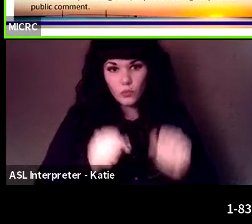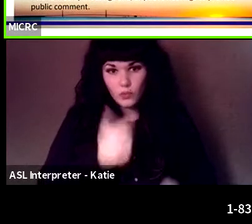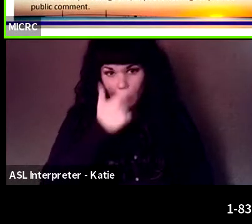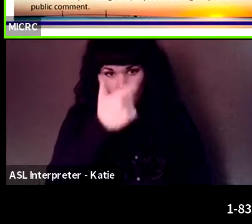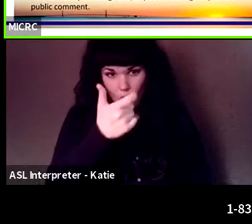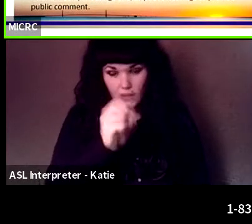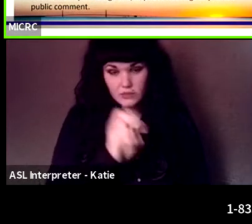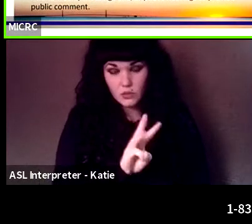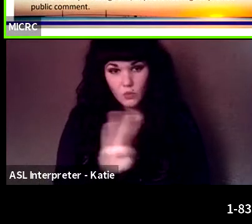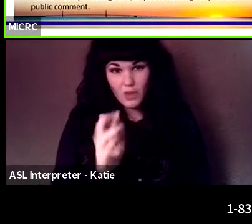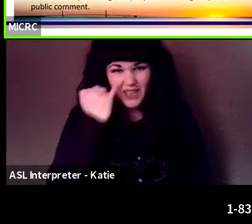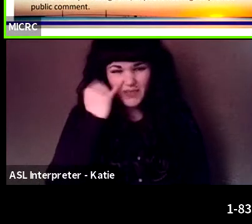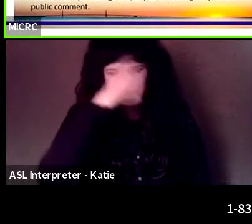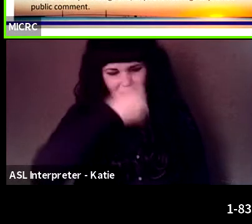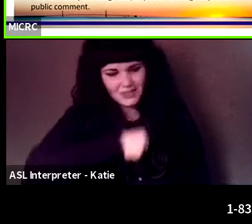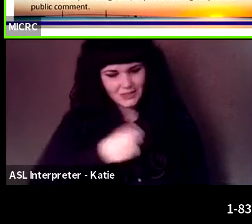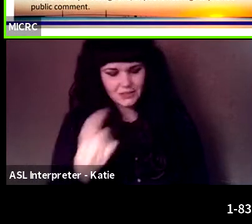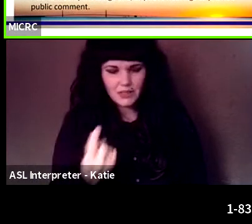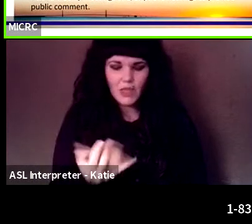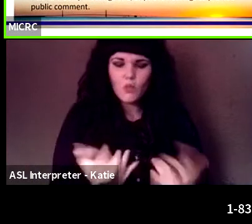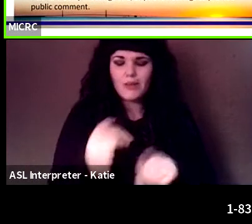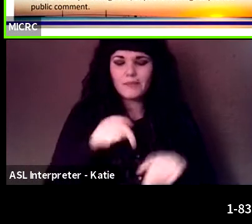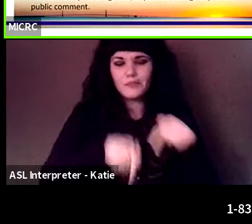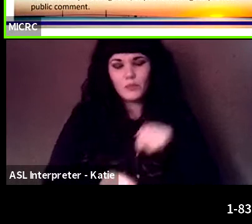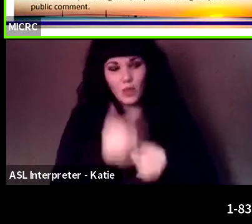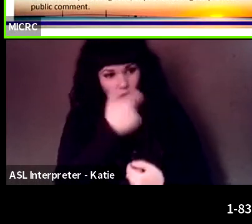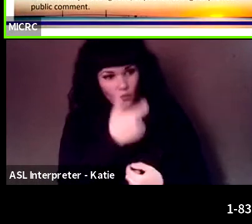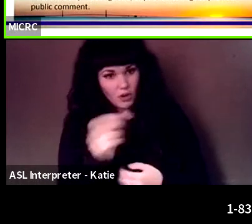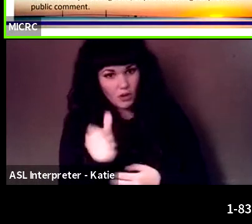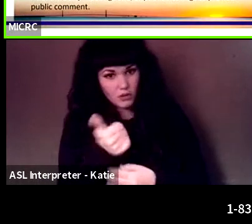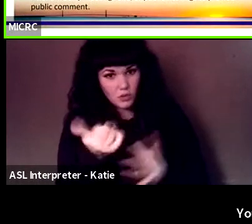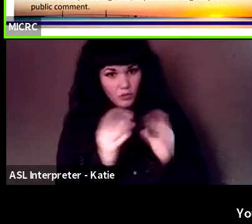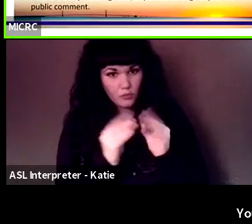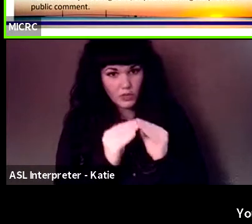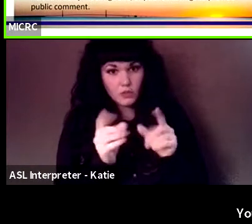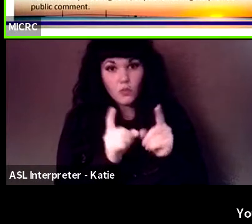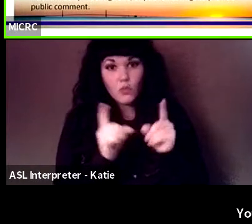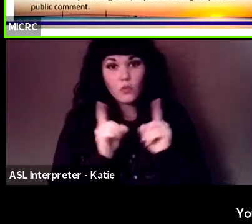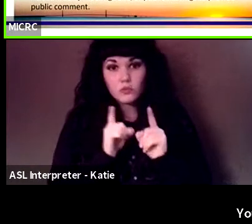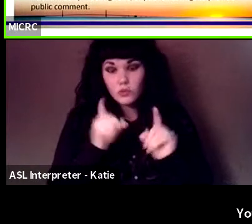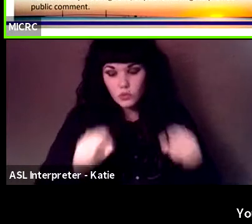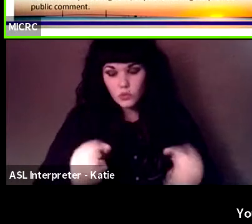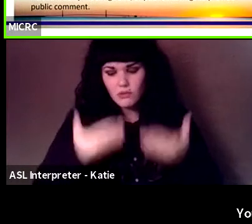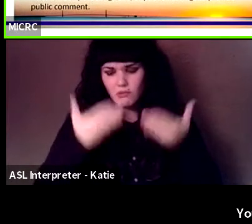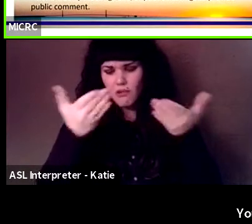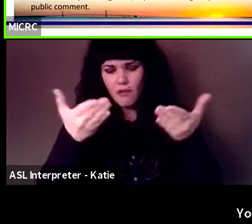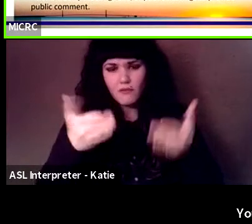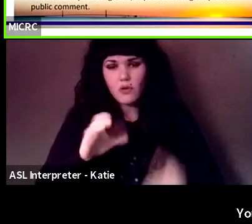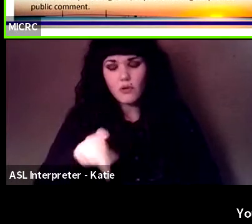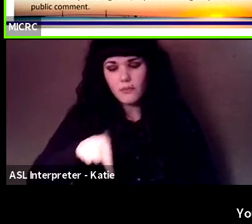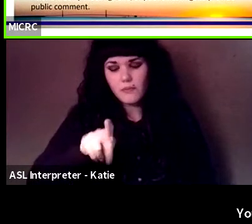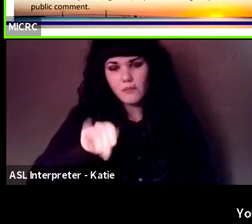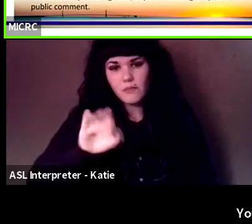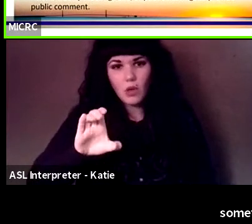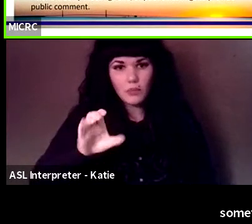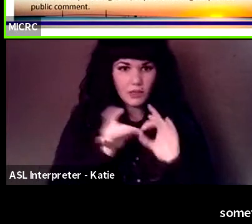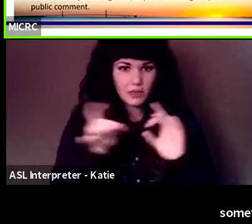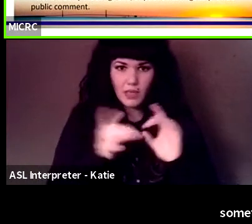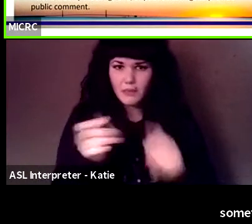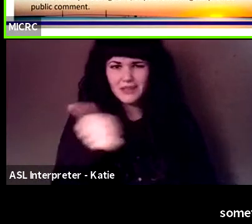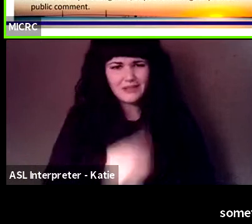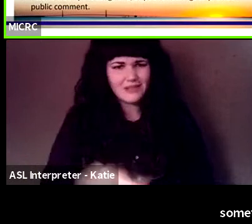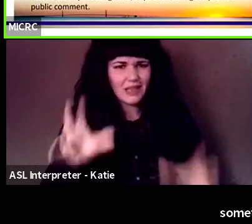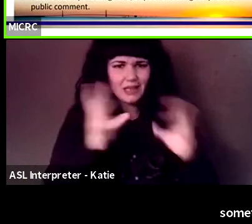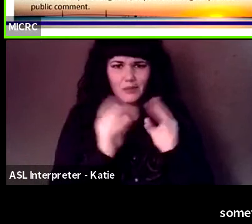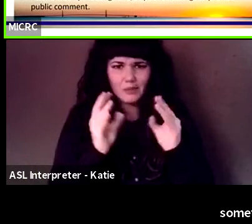missed something and want to go back and look at another meeting. And you can give public comment at any meeting or public hearing of this